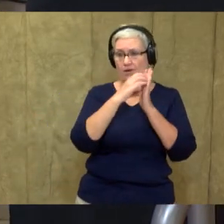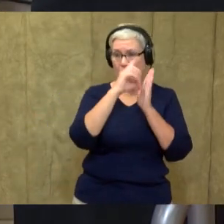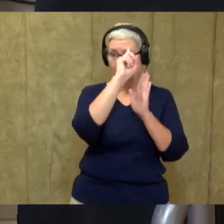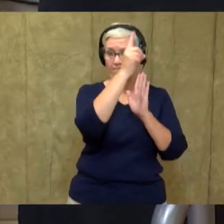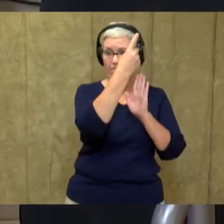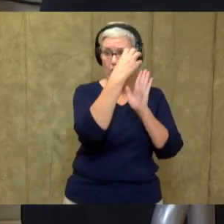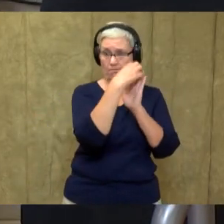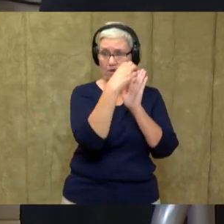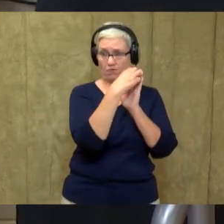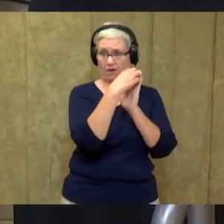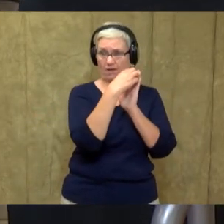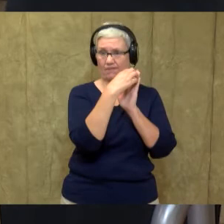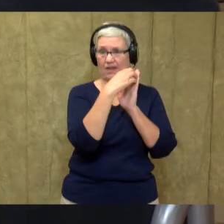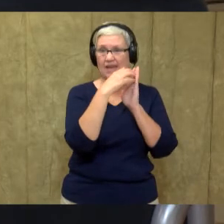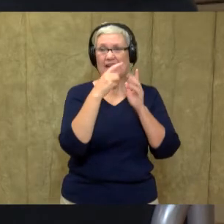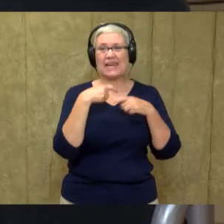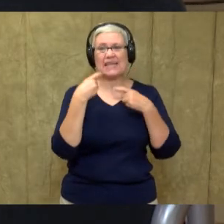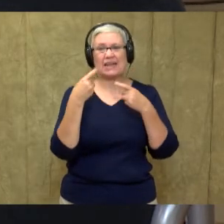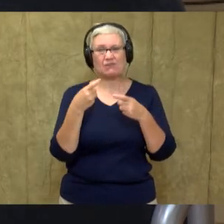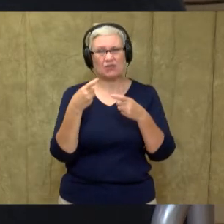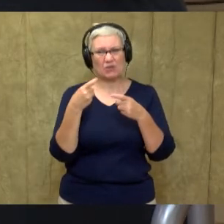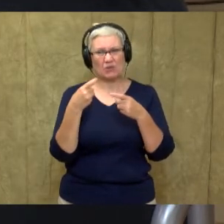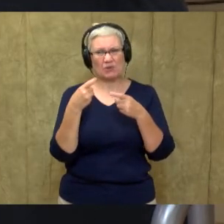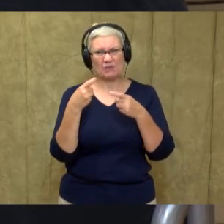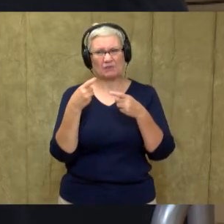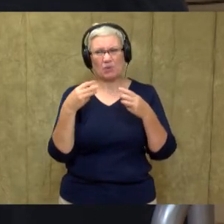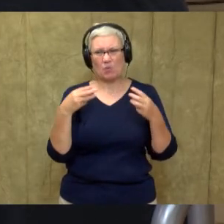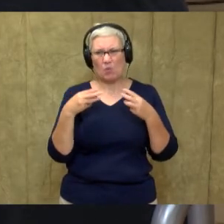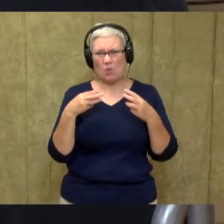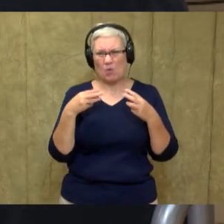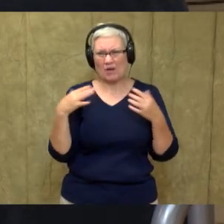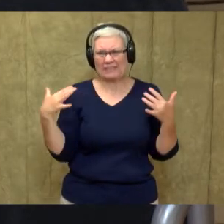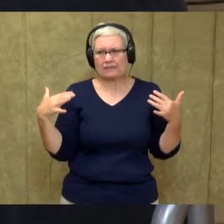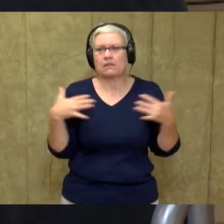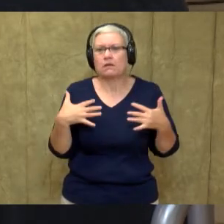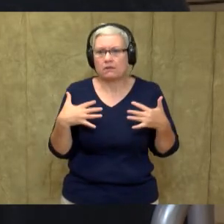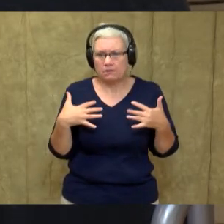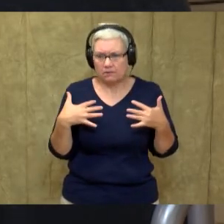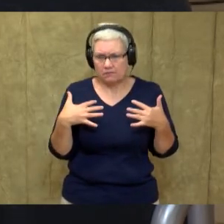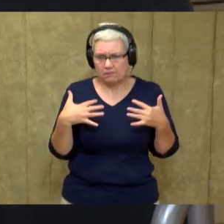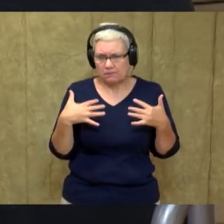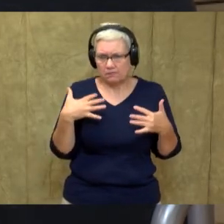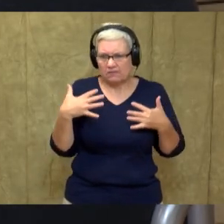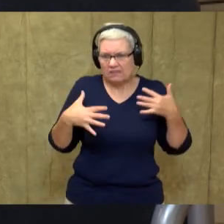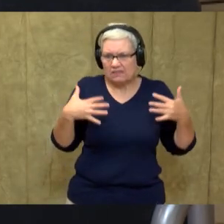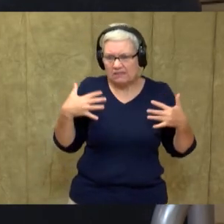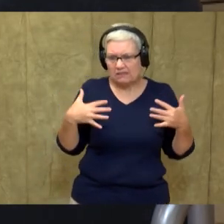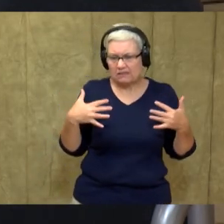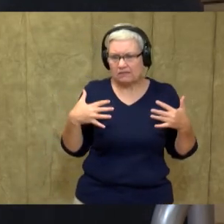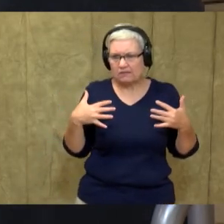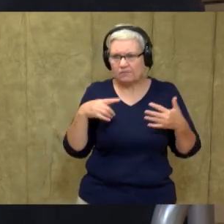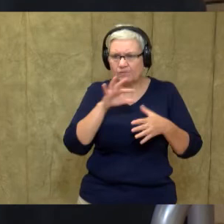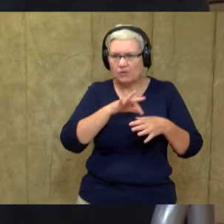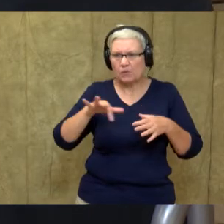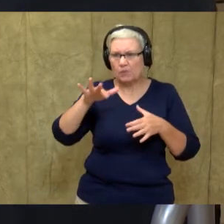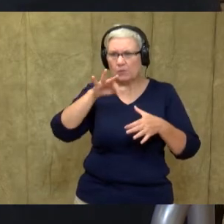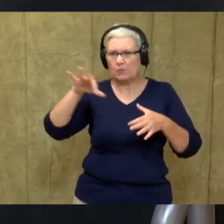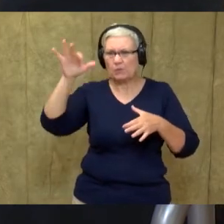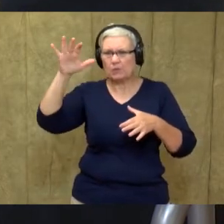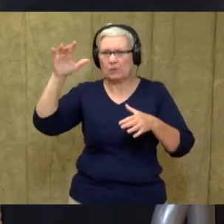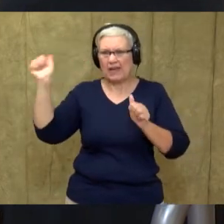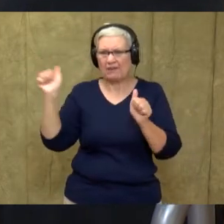startling images. The war is haunting. That itself, like this image of that, almost like a ghost following